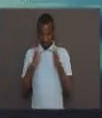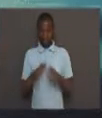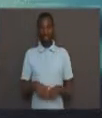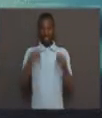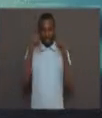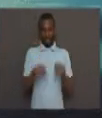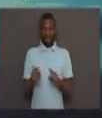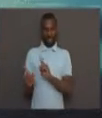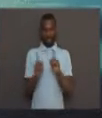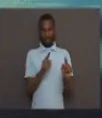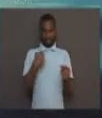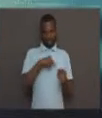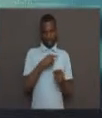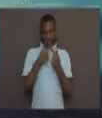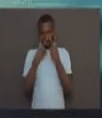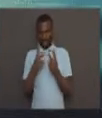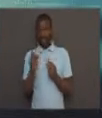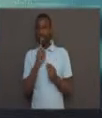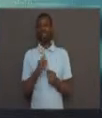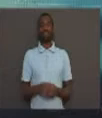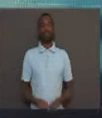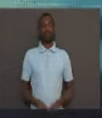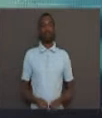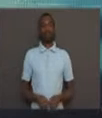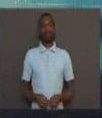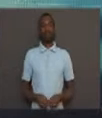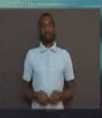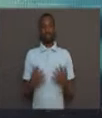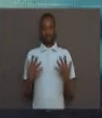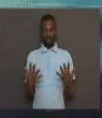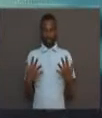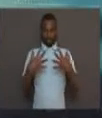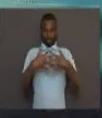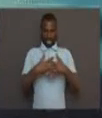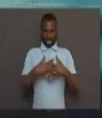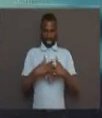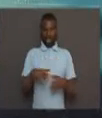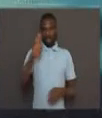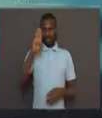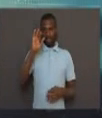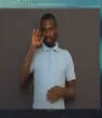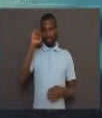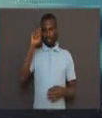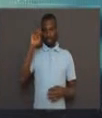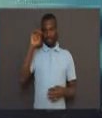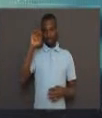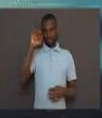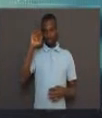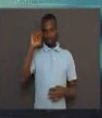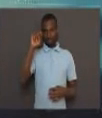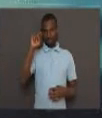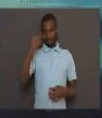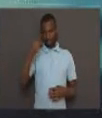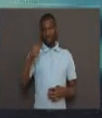Today, we will look more closely at binding energy and the role